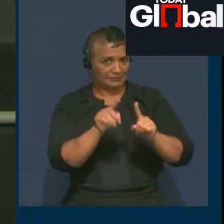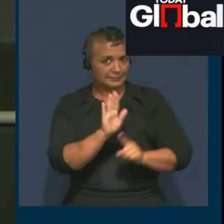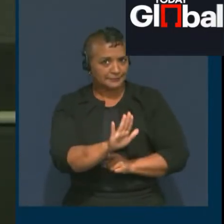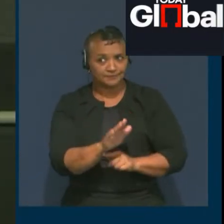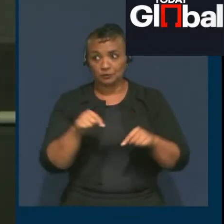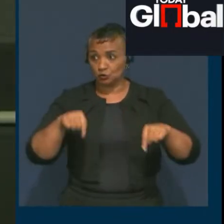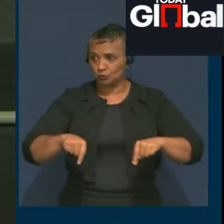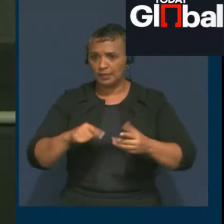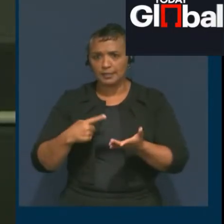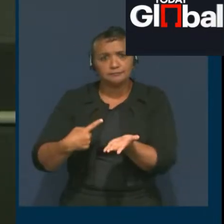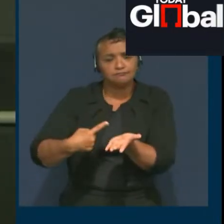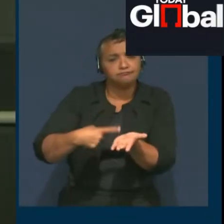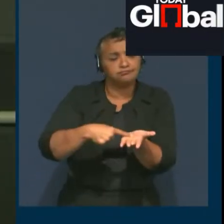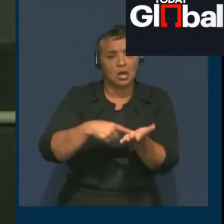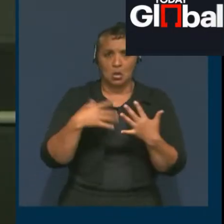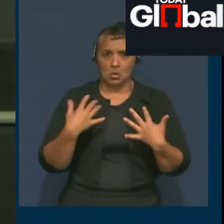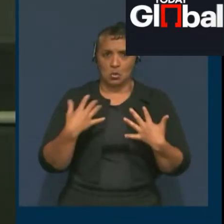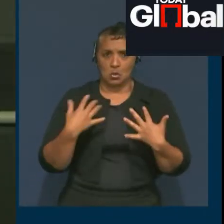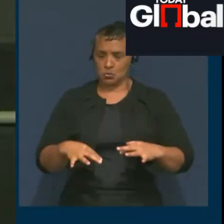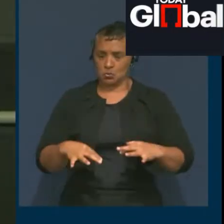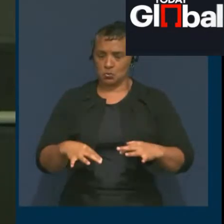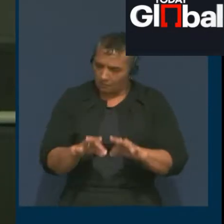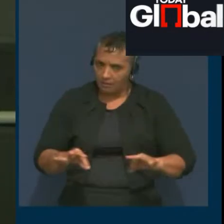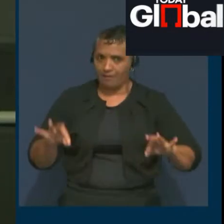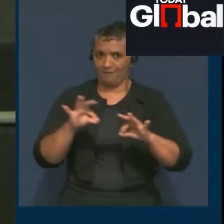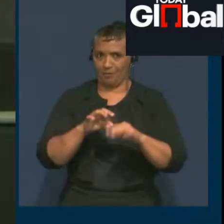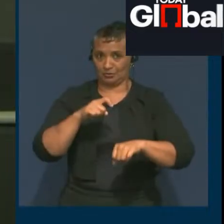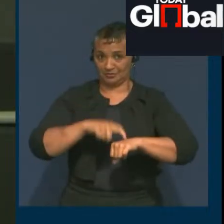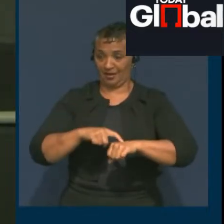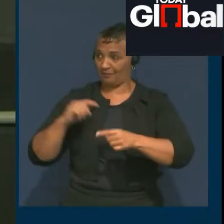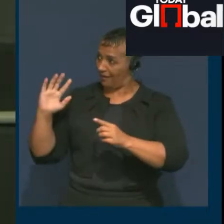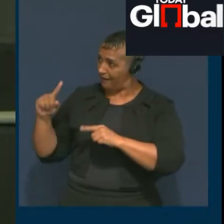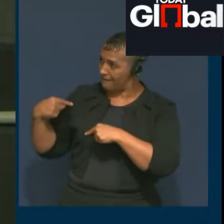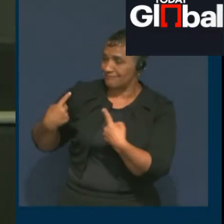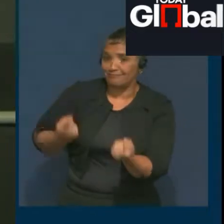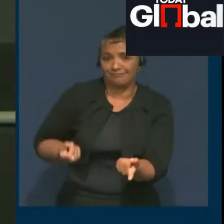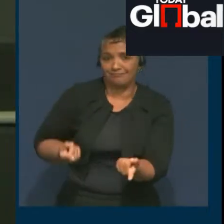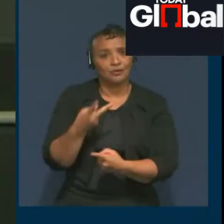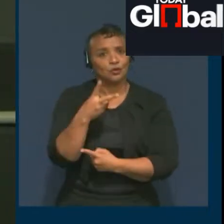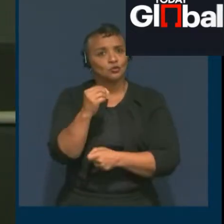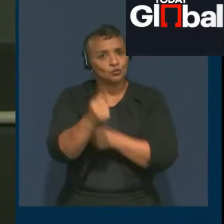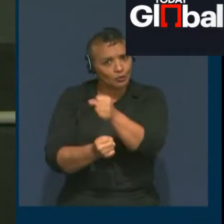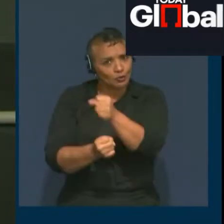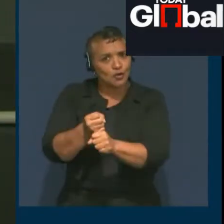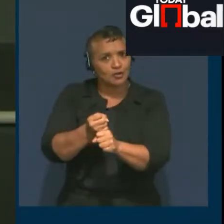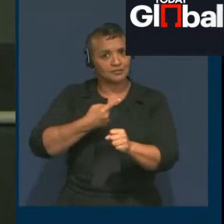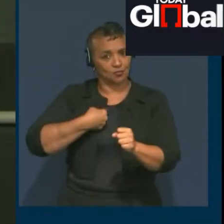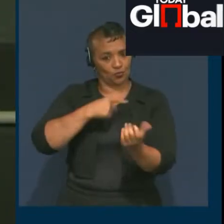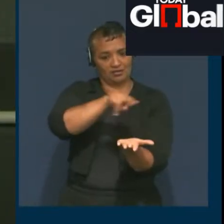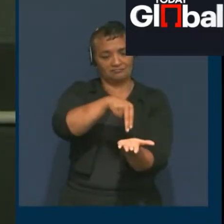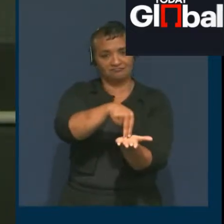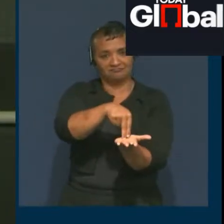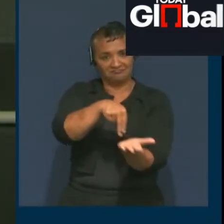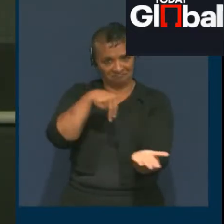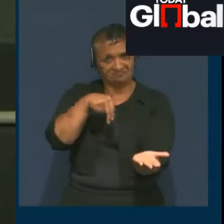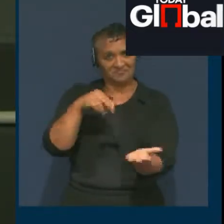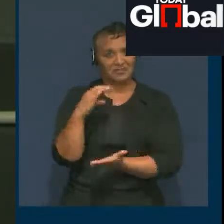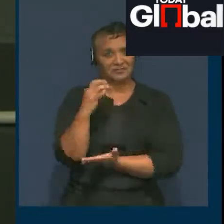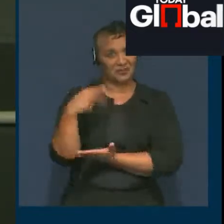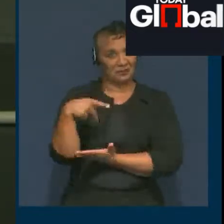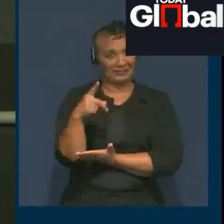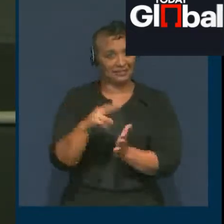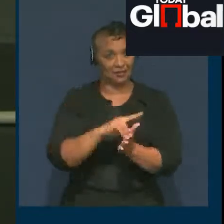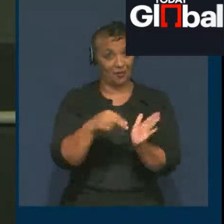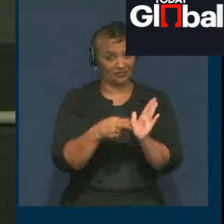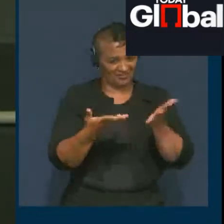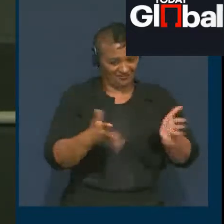today takes place in an important context, 20 years after the adoption of the Convention on the Rights of Persons with Disabilities